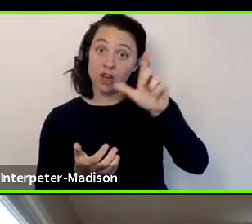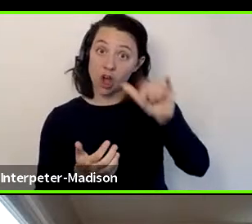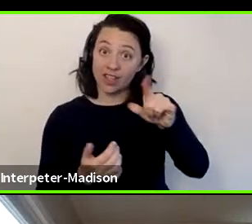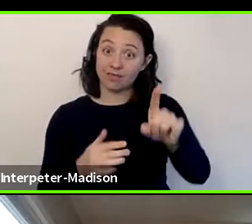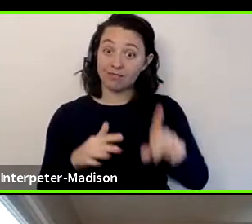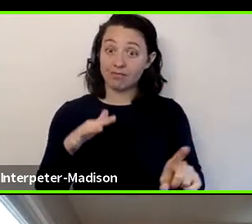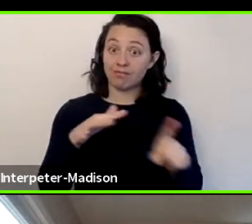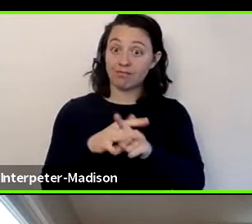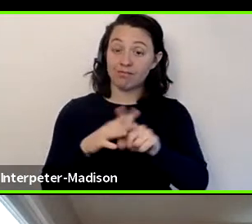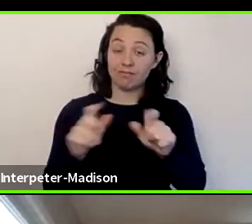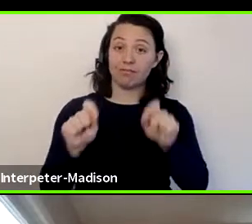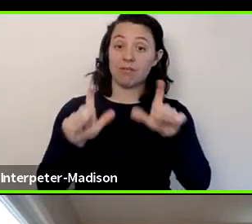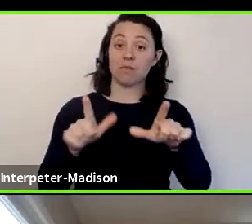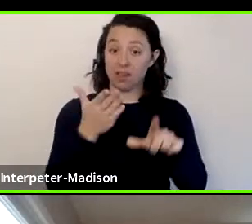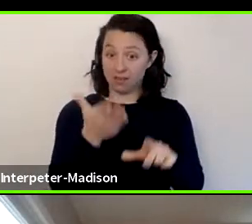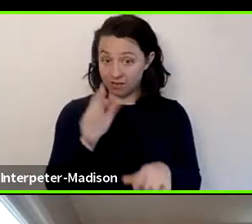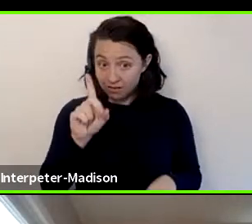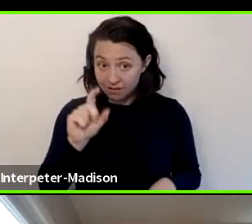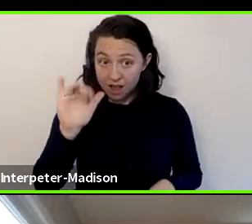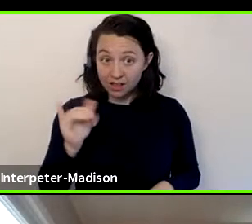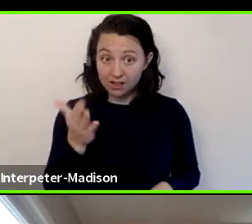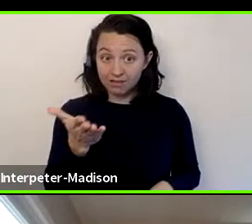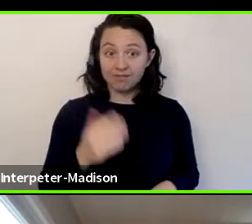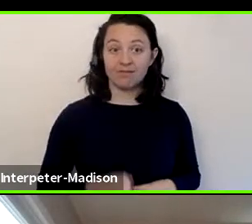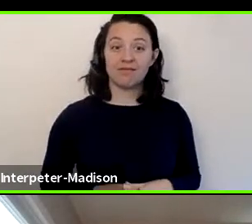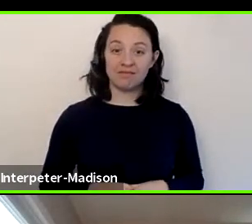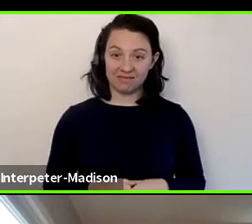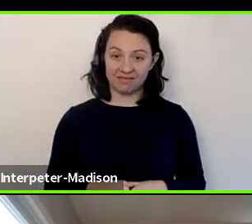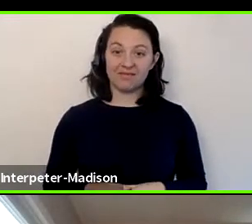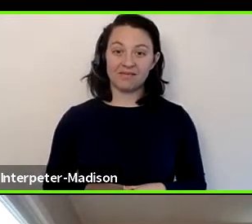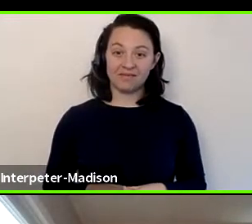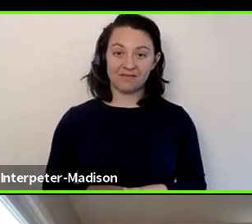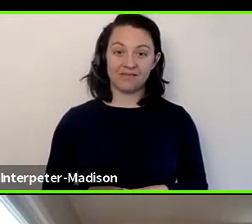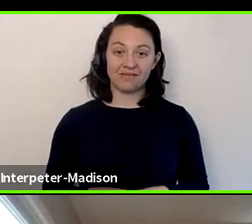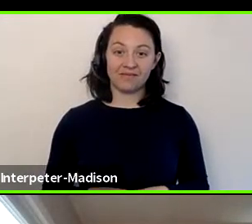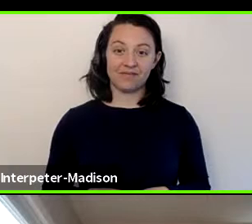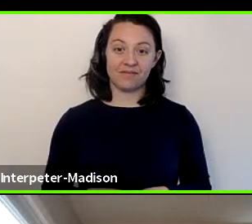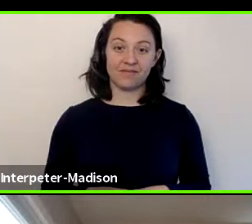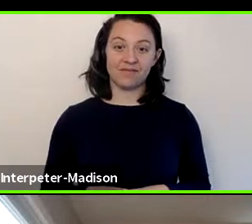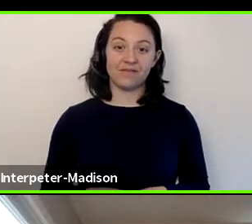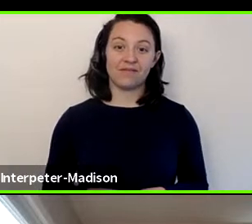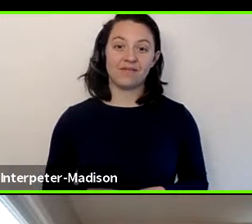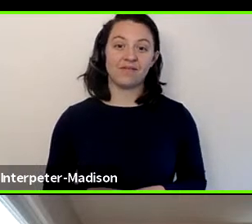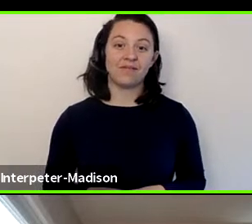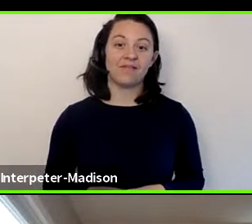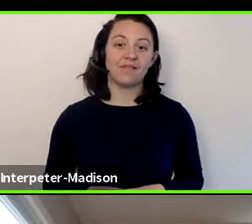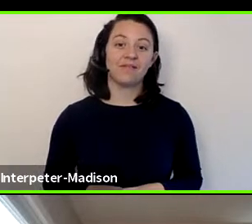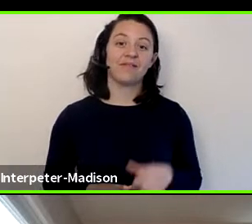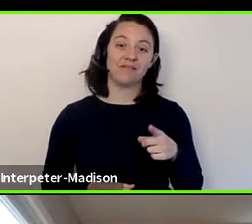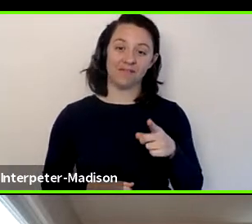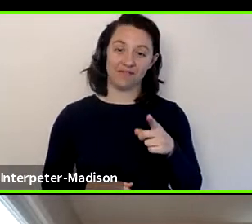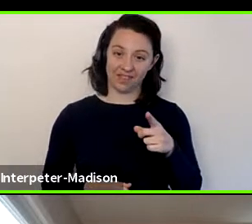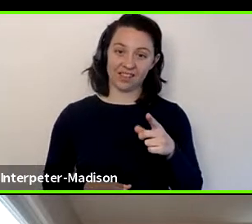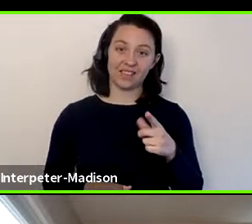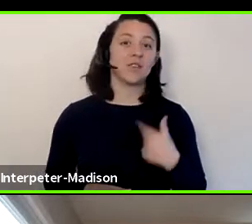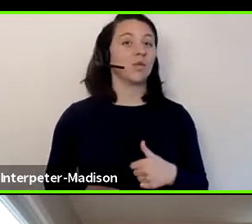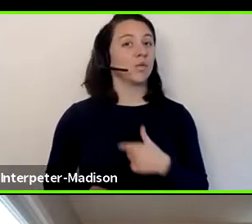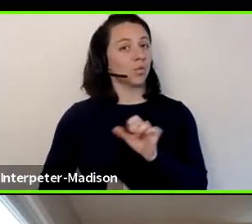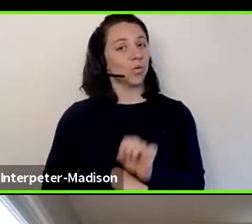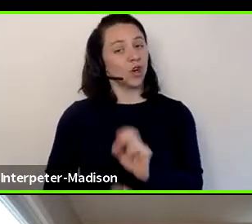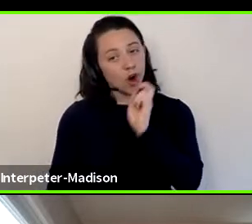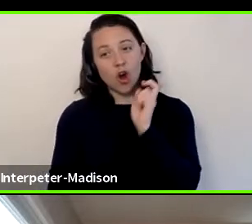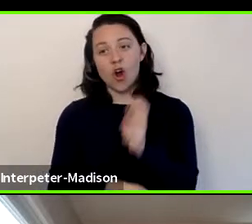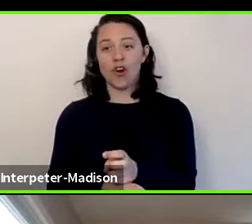your official plug, and I'll stand back. We are working hard on this right